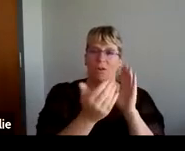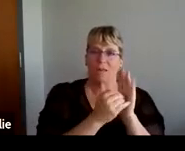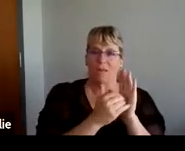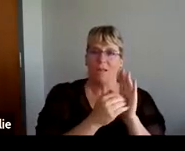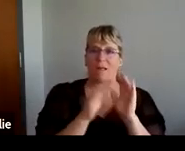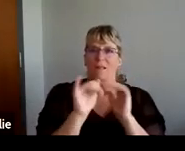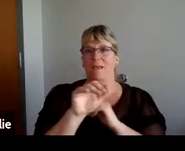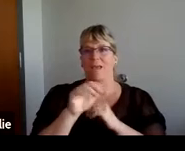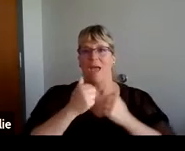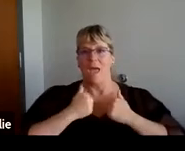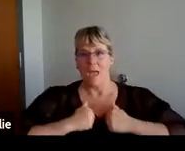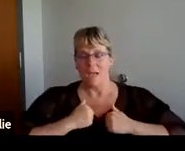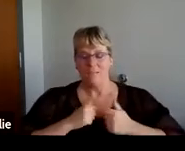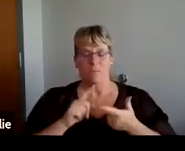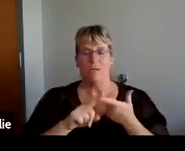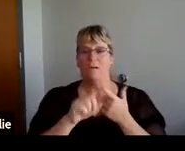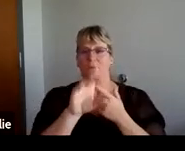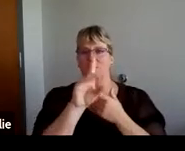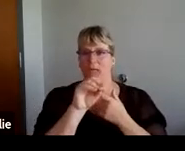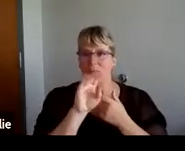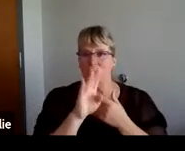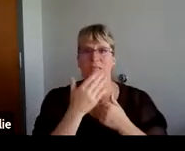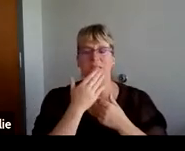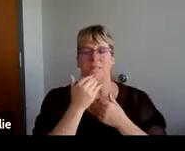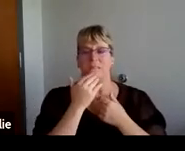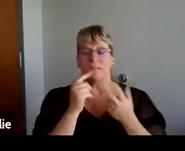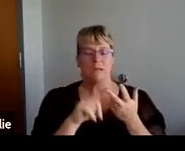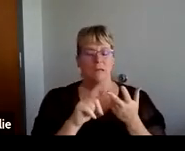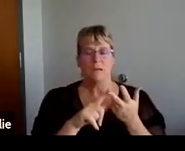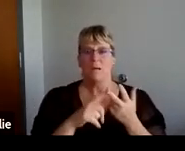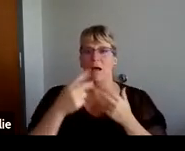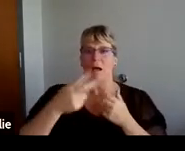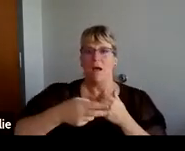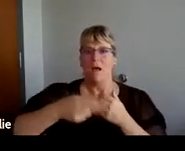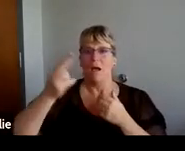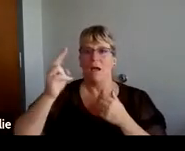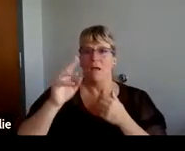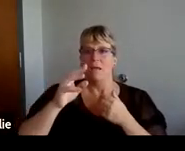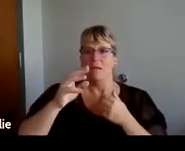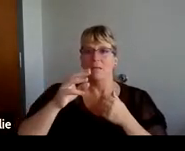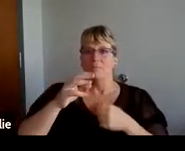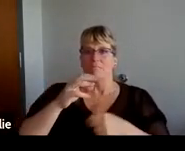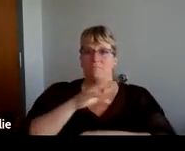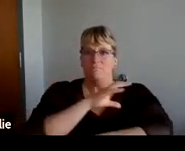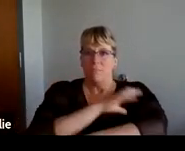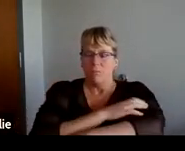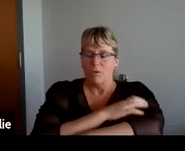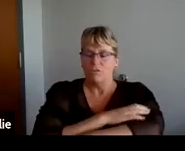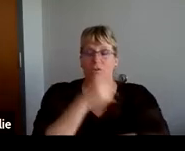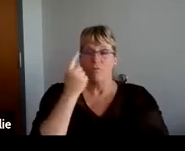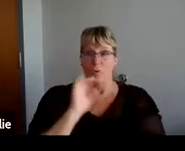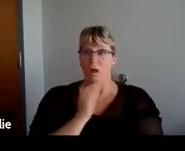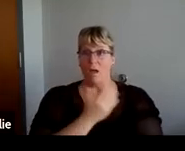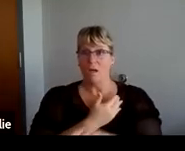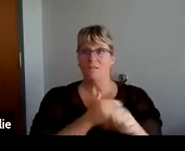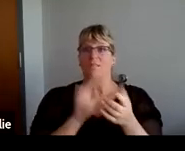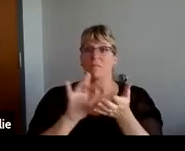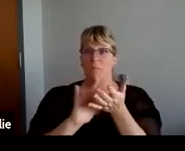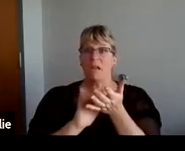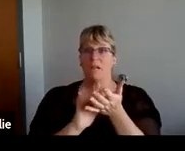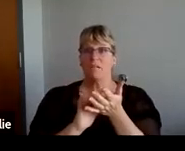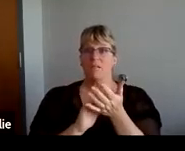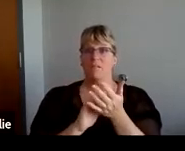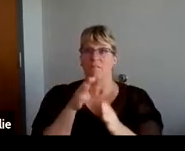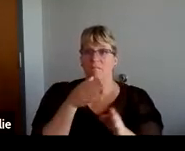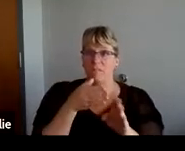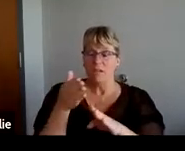asthma, just like diabetes, just like high blood pressure. And for those of us in the medical realm where